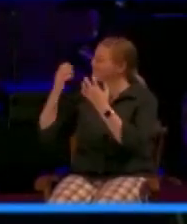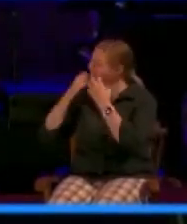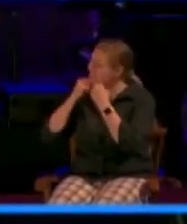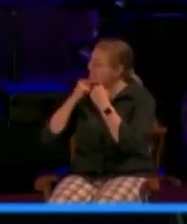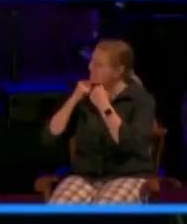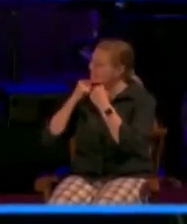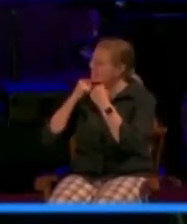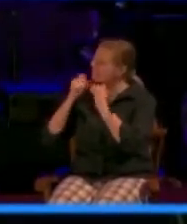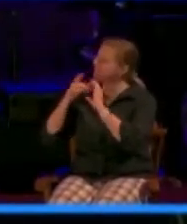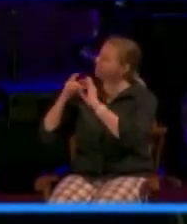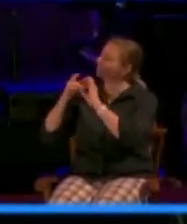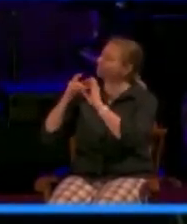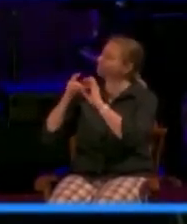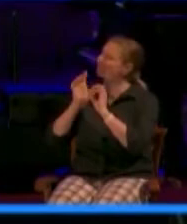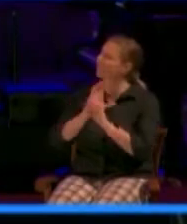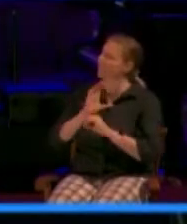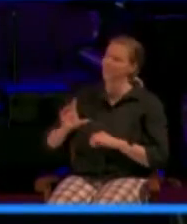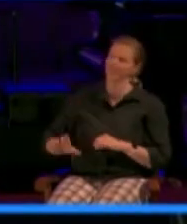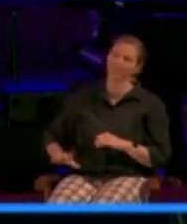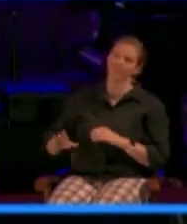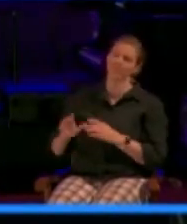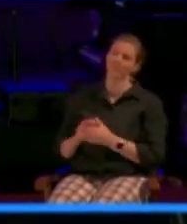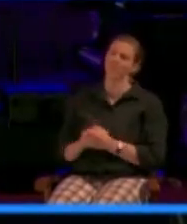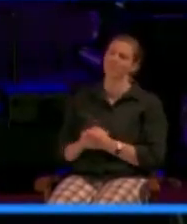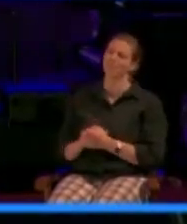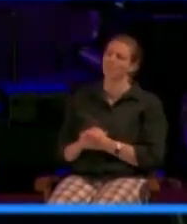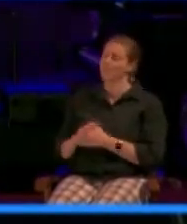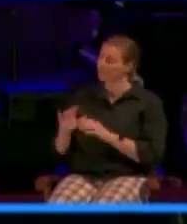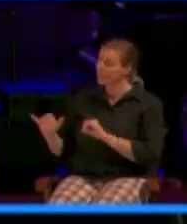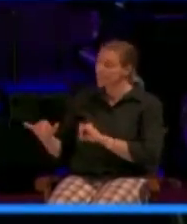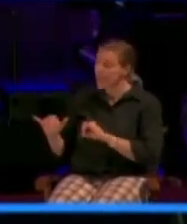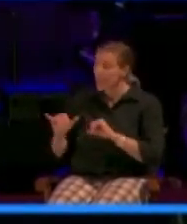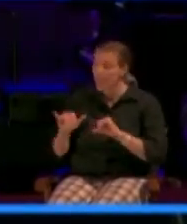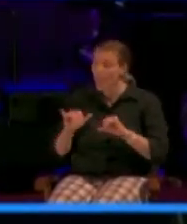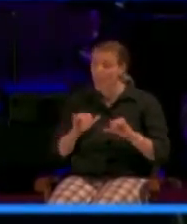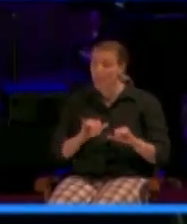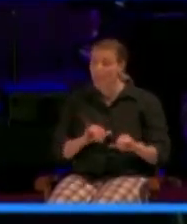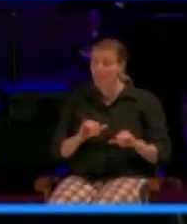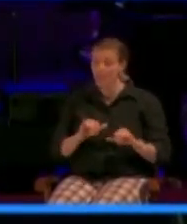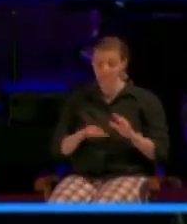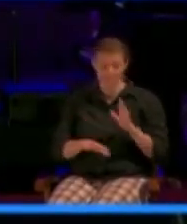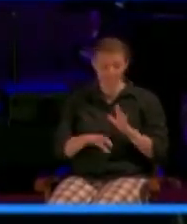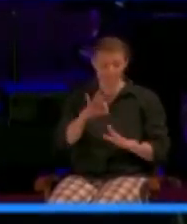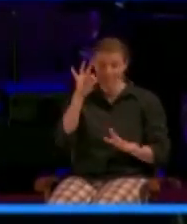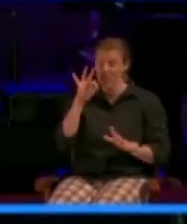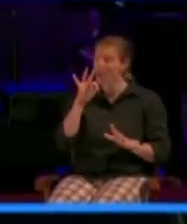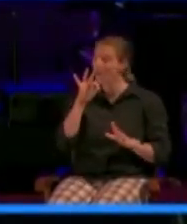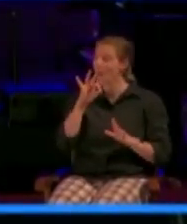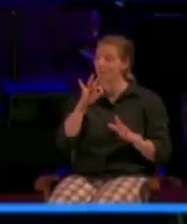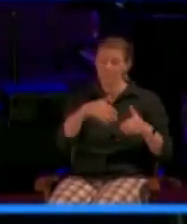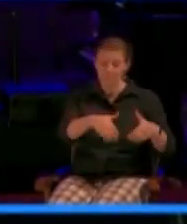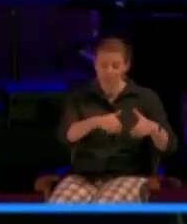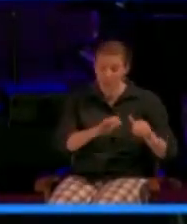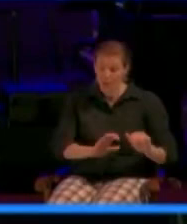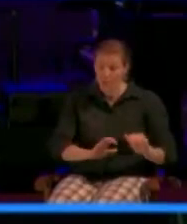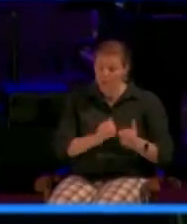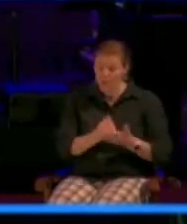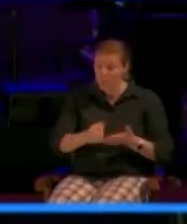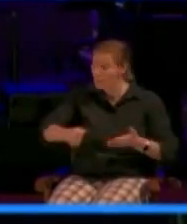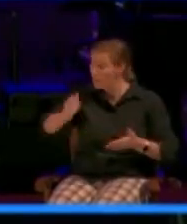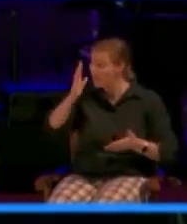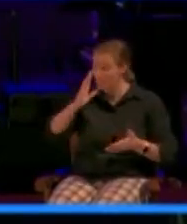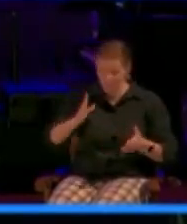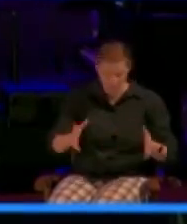how it was for the man in the field who discovered that hidden treasure. It's how it was for the Apostle Paul. And I close by telling you this. It's how it was in